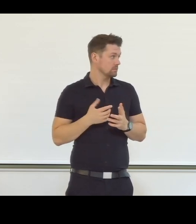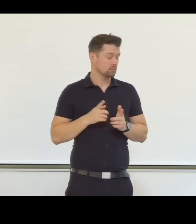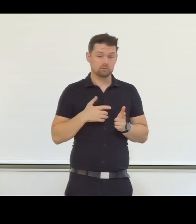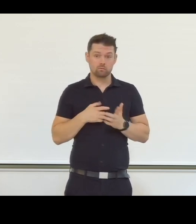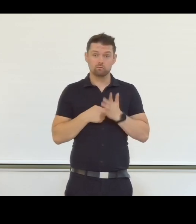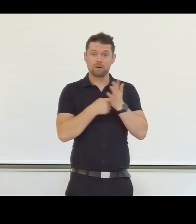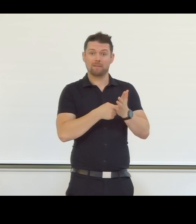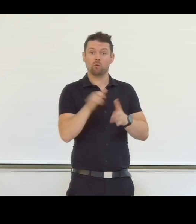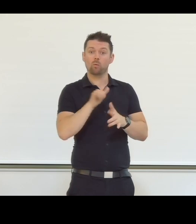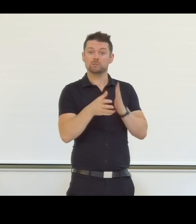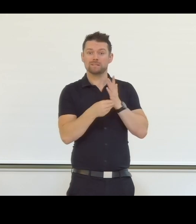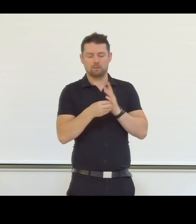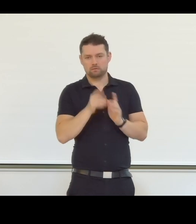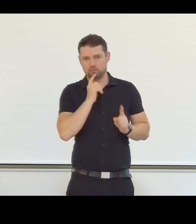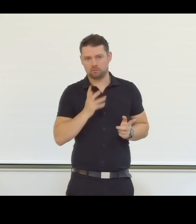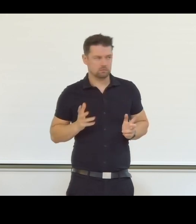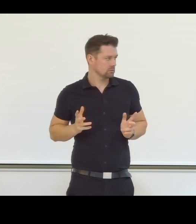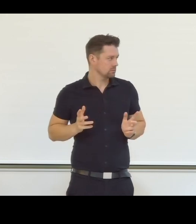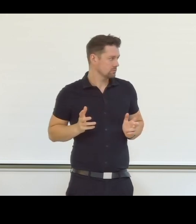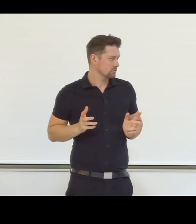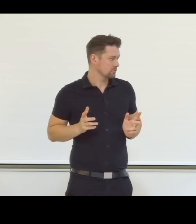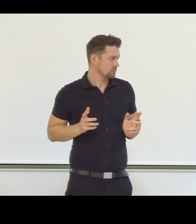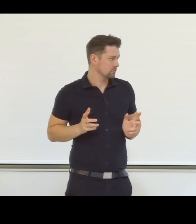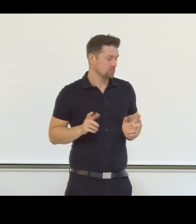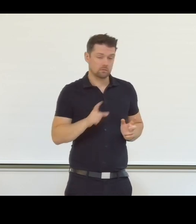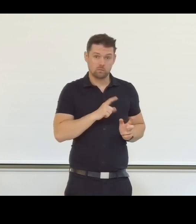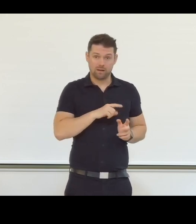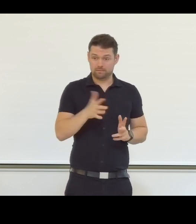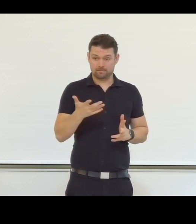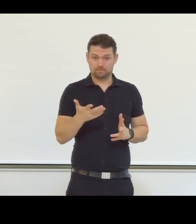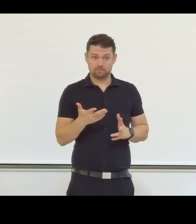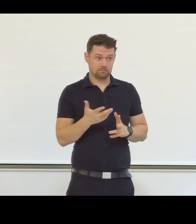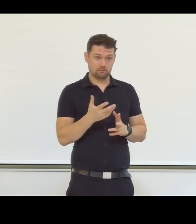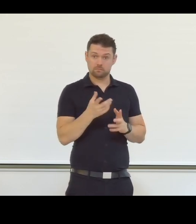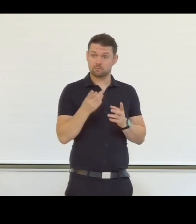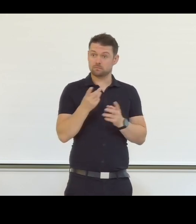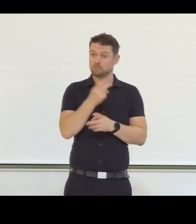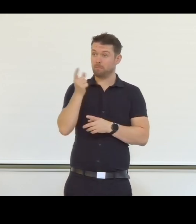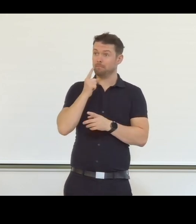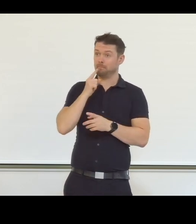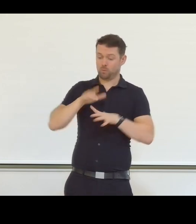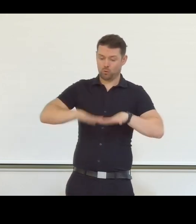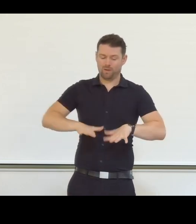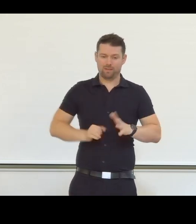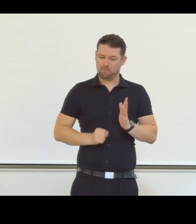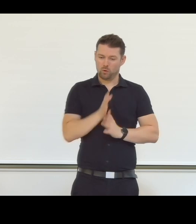the materials to use. Because like I said, they behave, like some things are flammable in space that are not flammable on